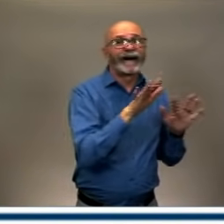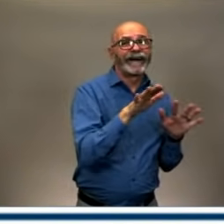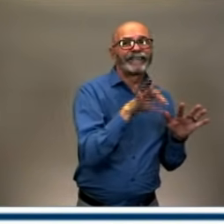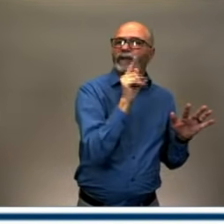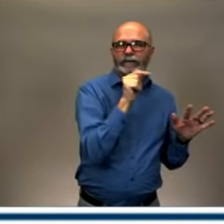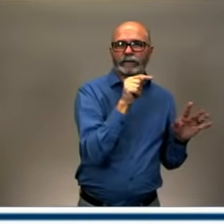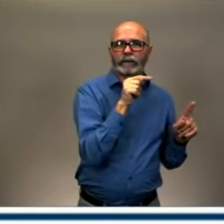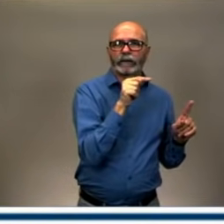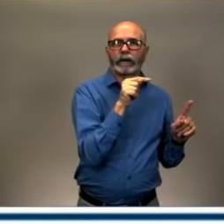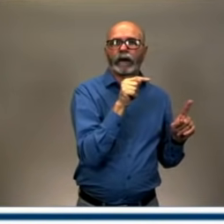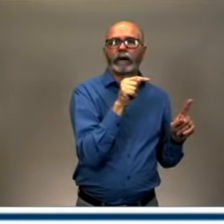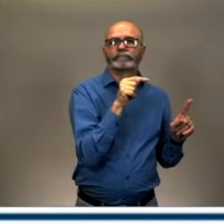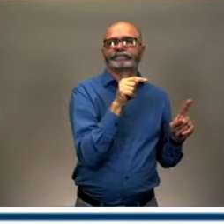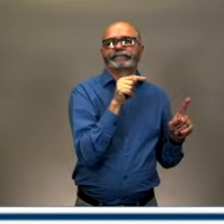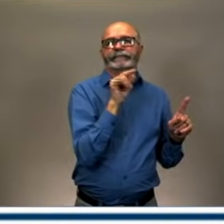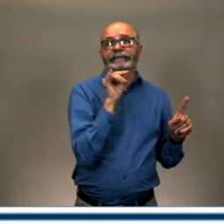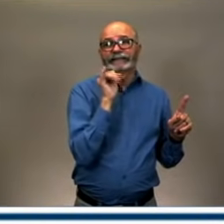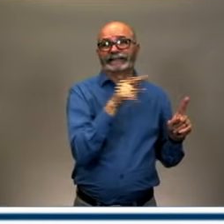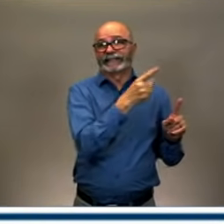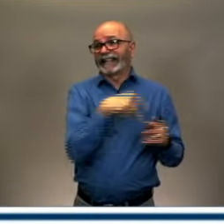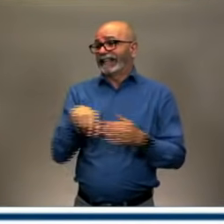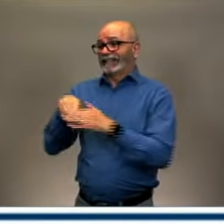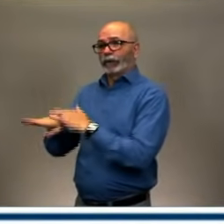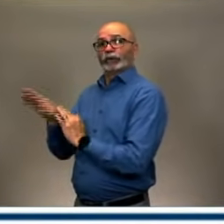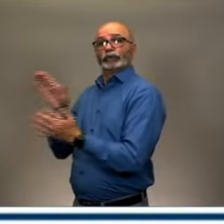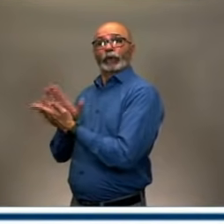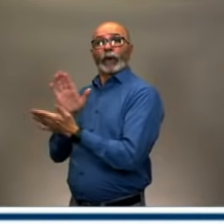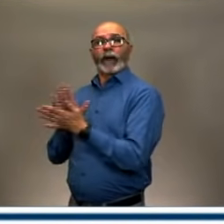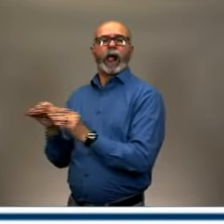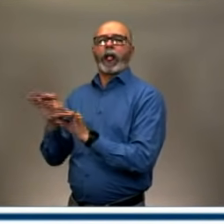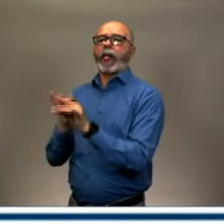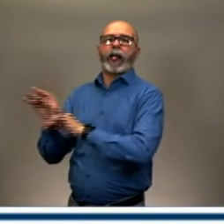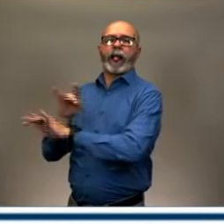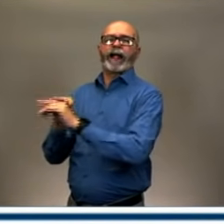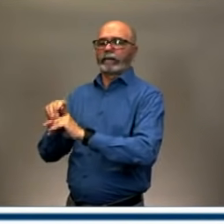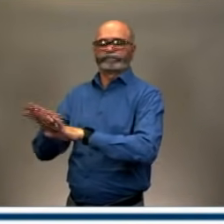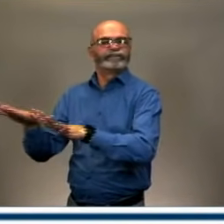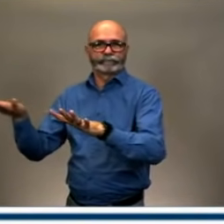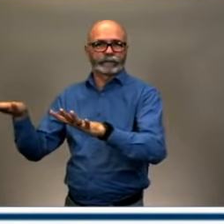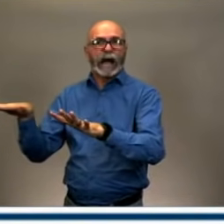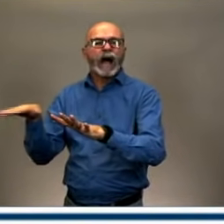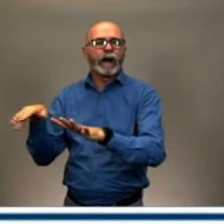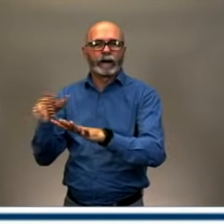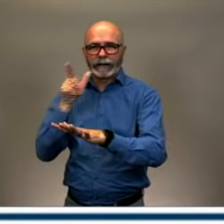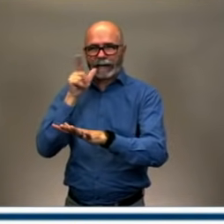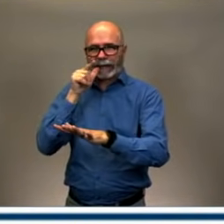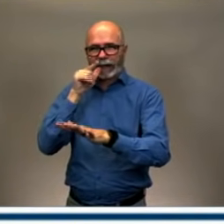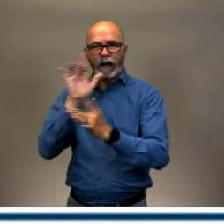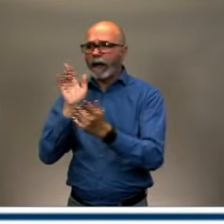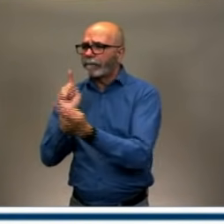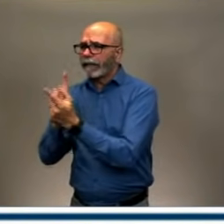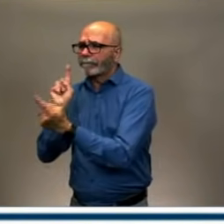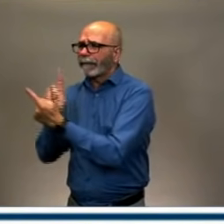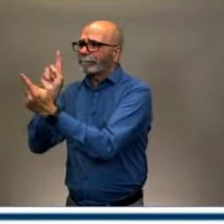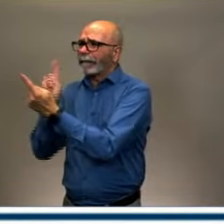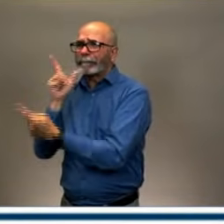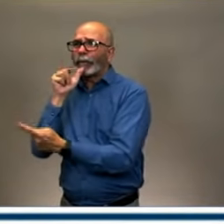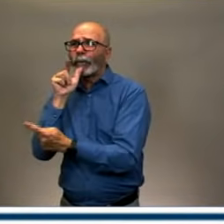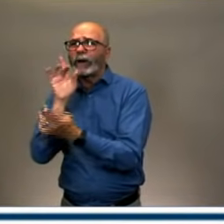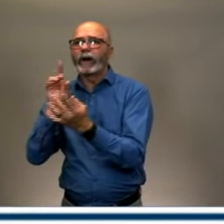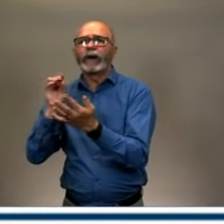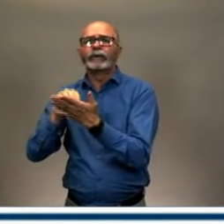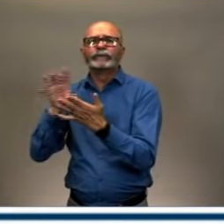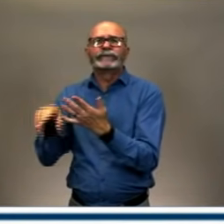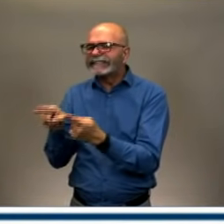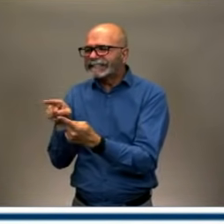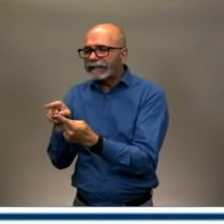the school. We then, as we do with every school, identified, who were the close contacts of that case and test them.